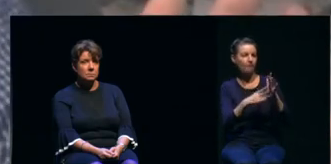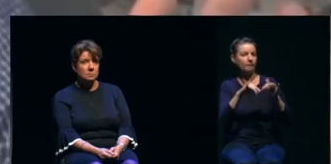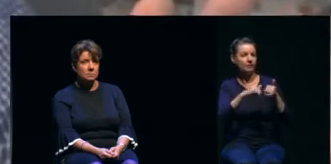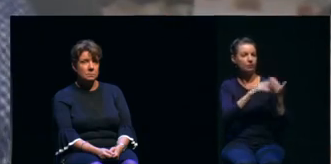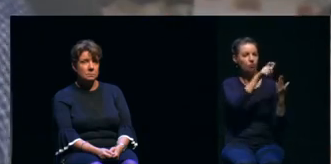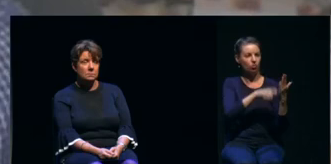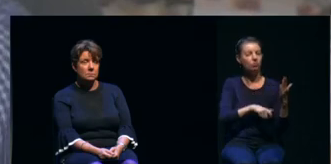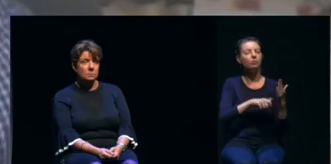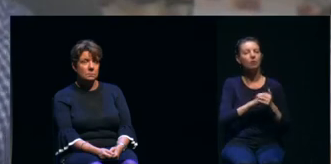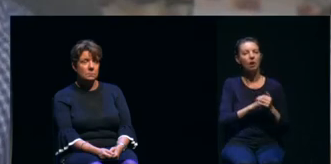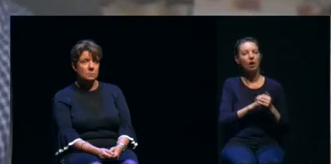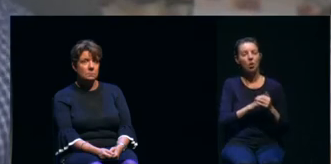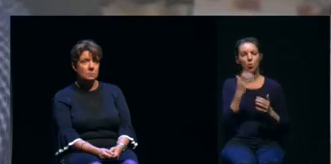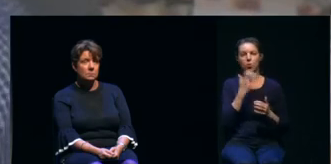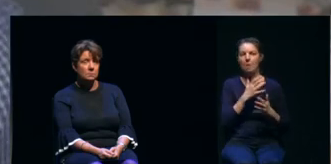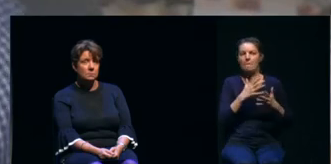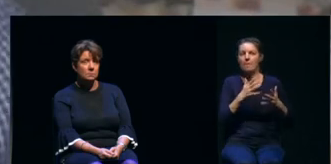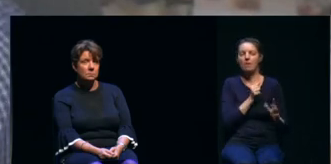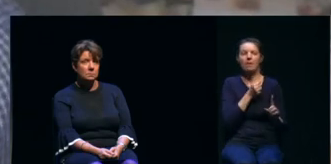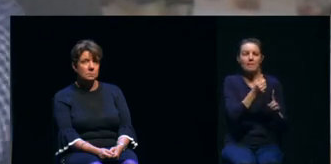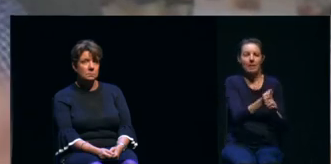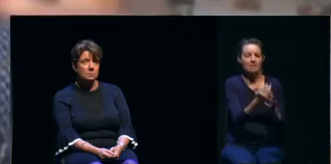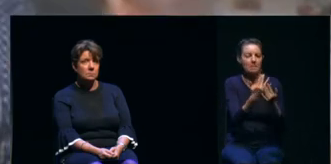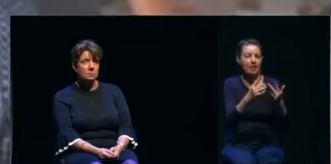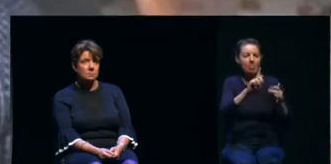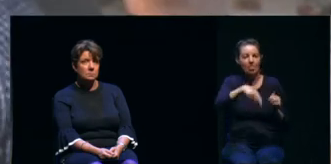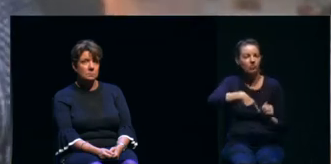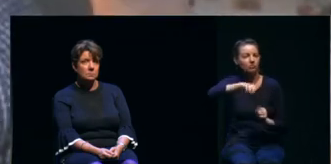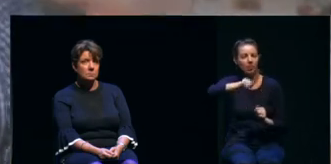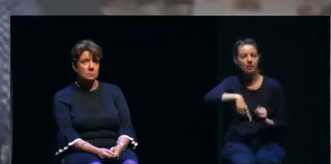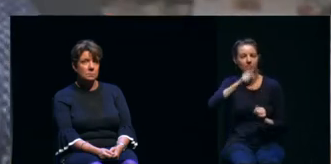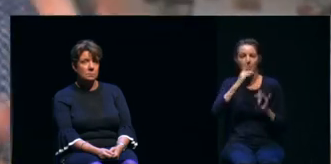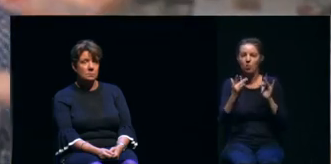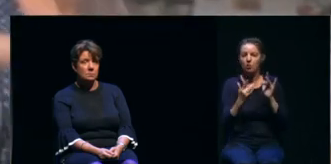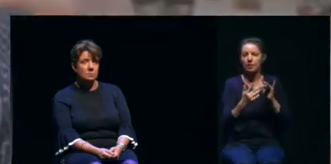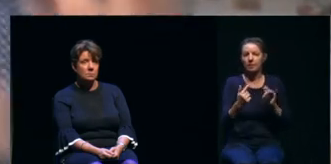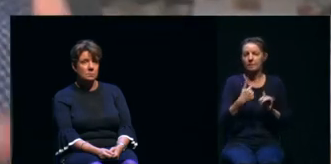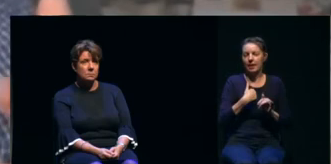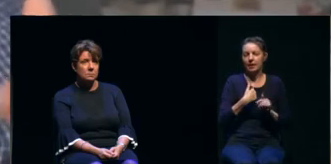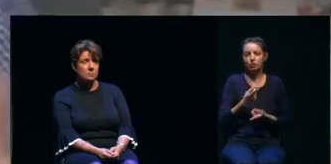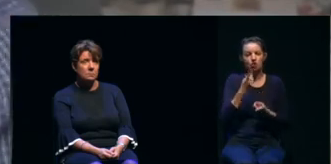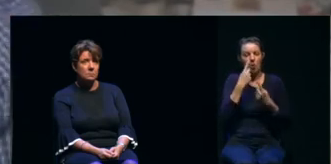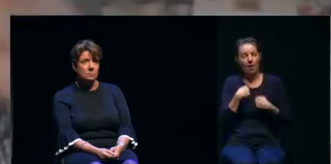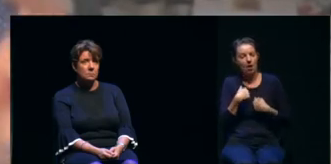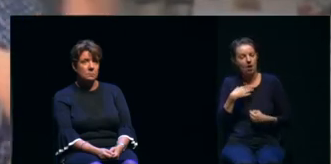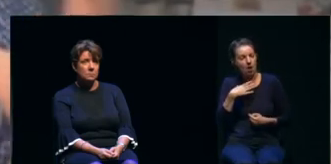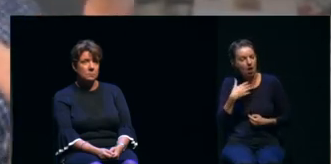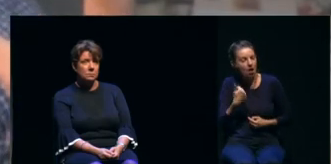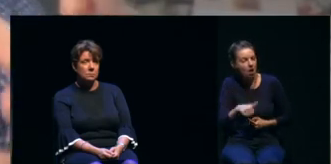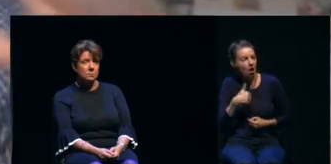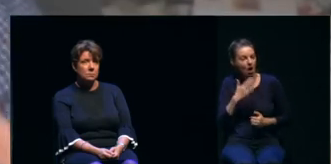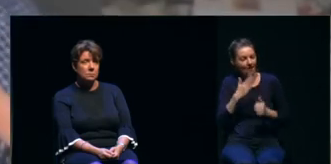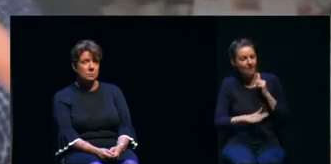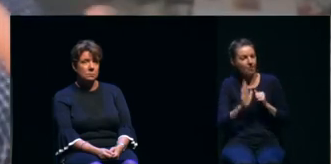anything I've ever written. I had thousands of people contacting me going, I have never been able to understand